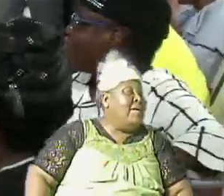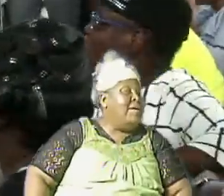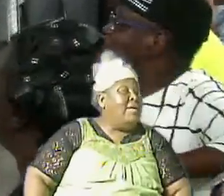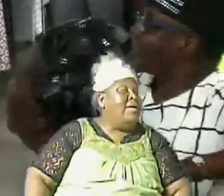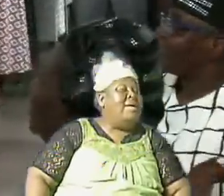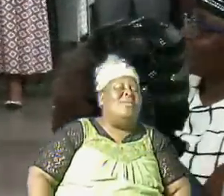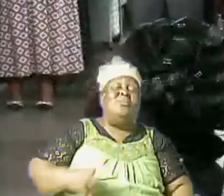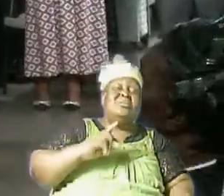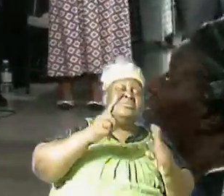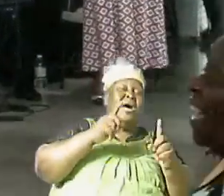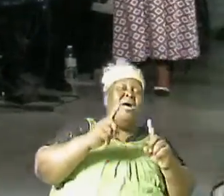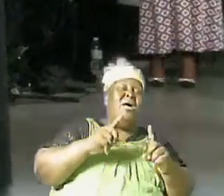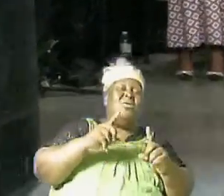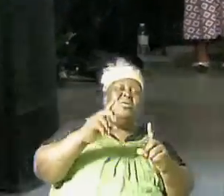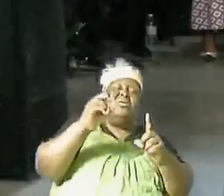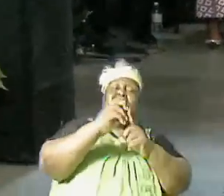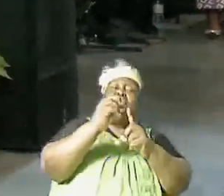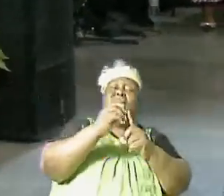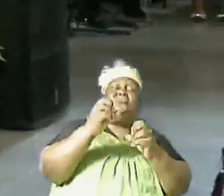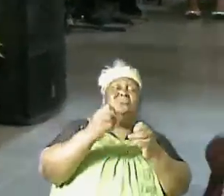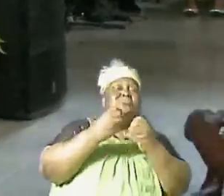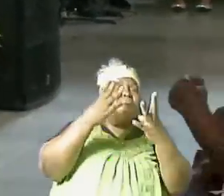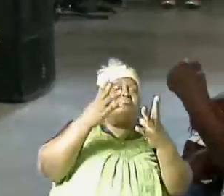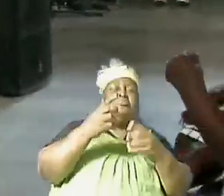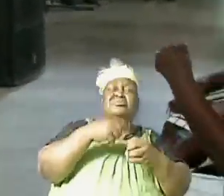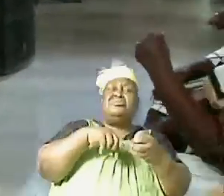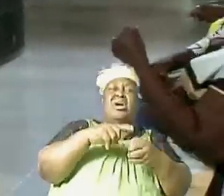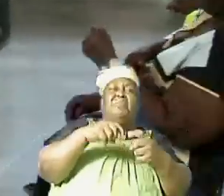We talk too much about the enemy, man.